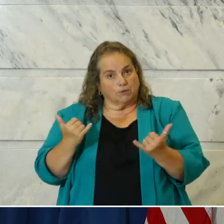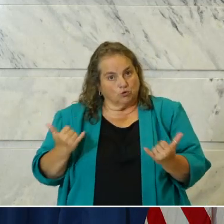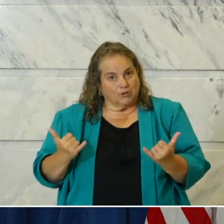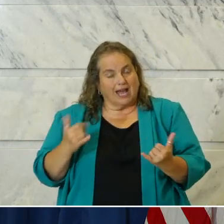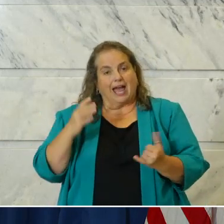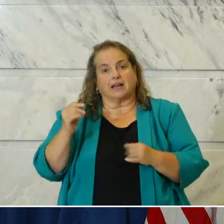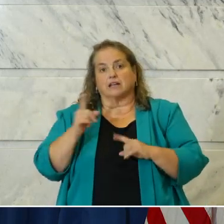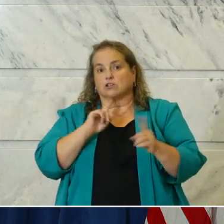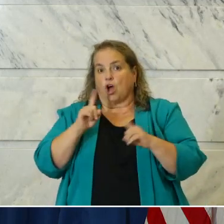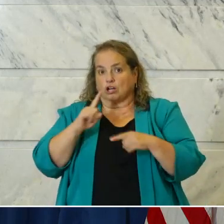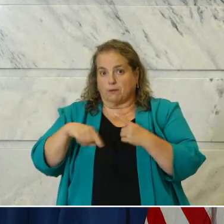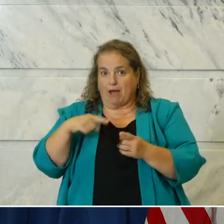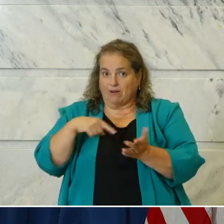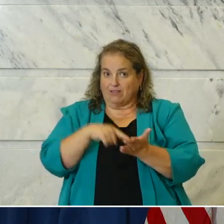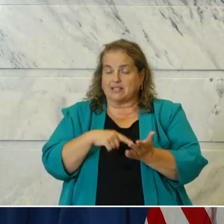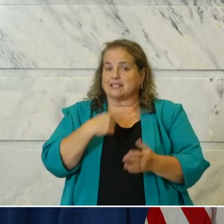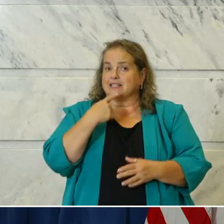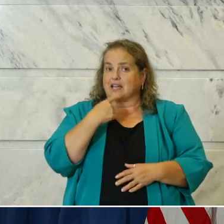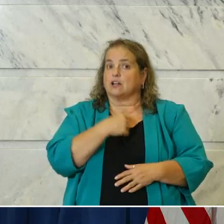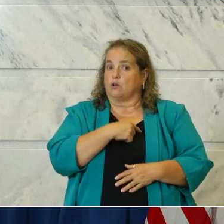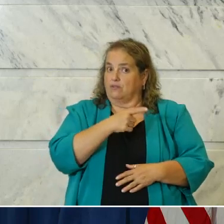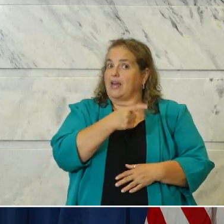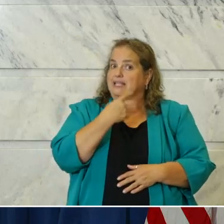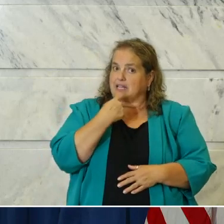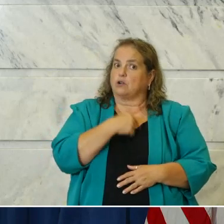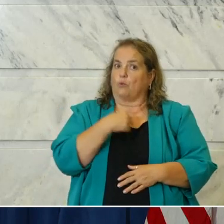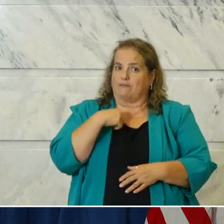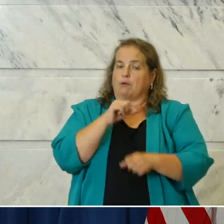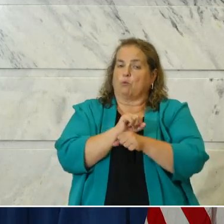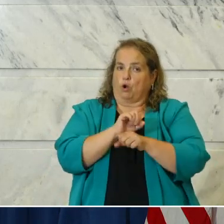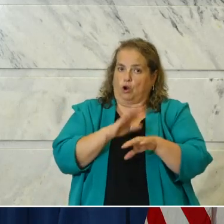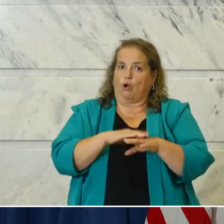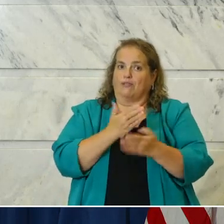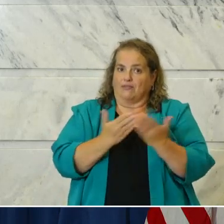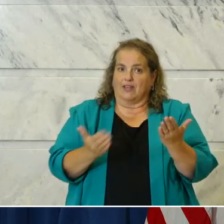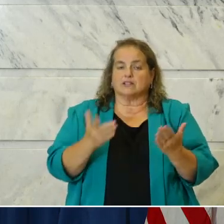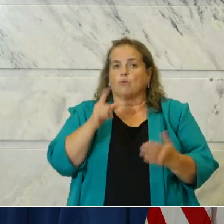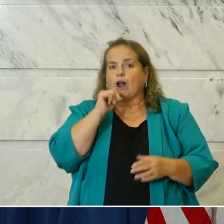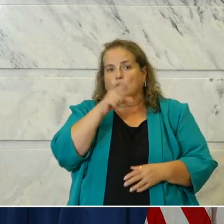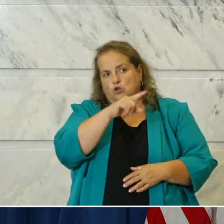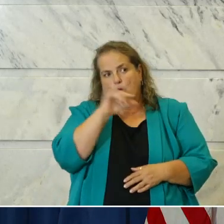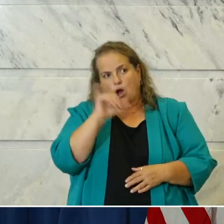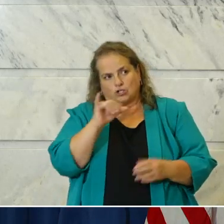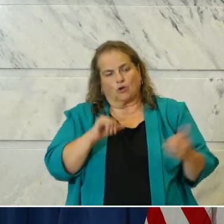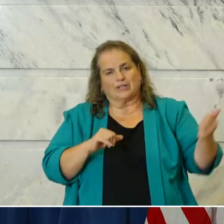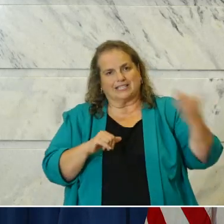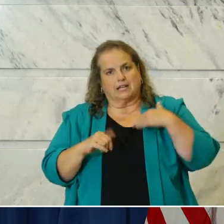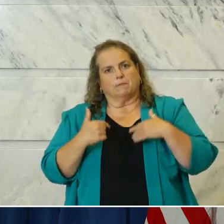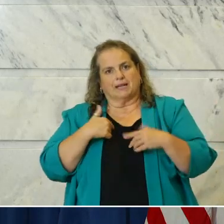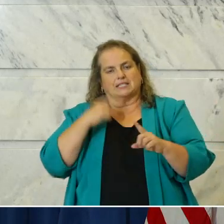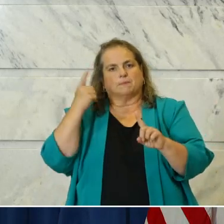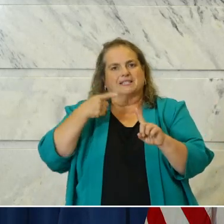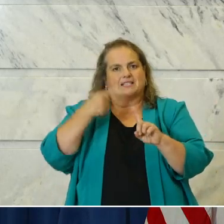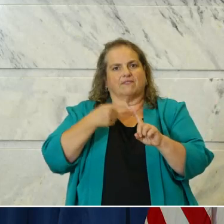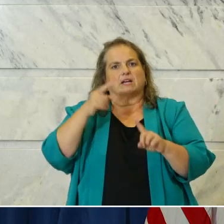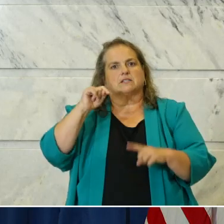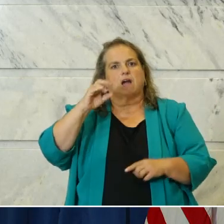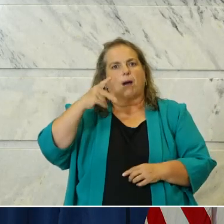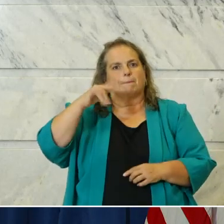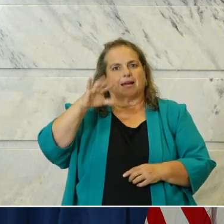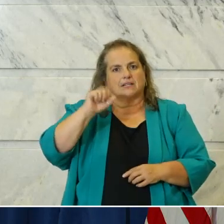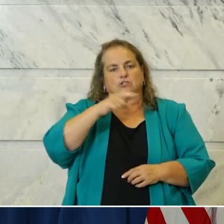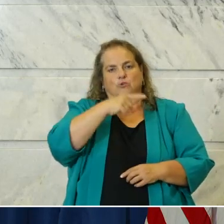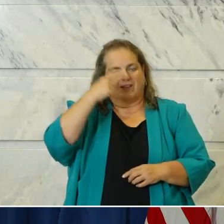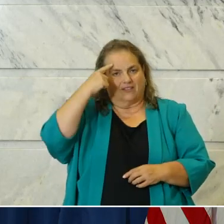this and said, we've been working on some things. Why don't you all also send the specific topics that you think that you would be